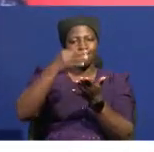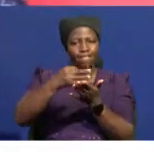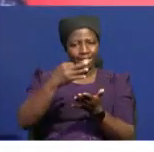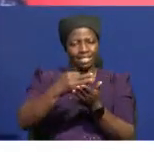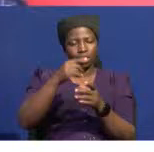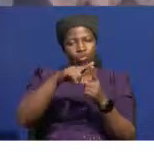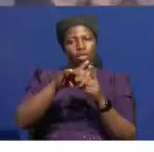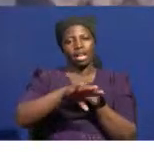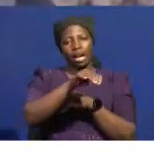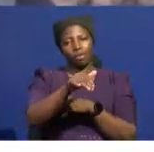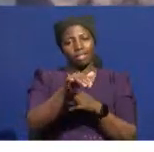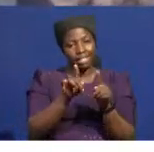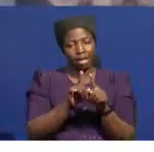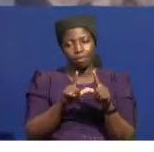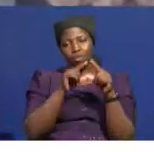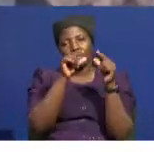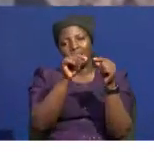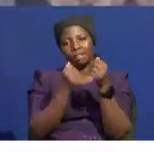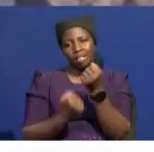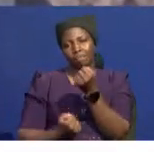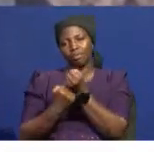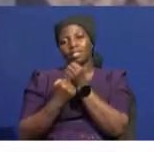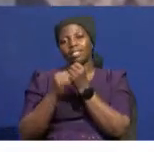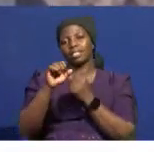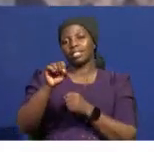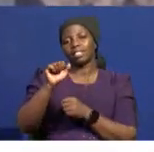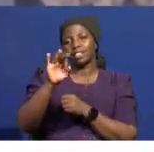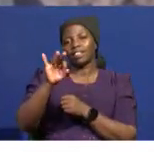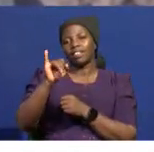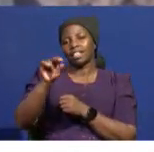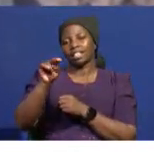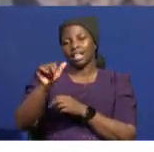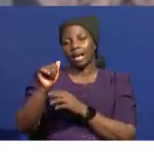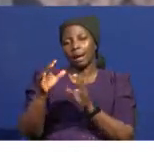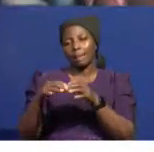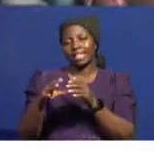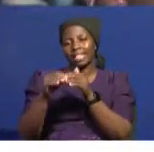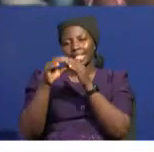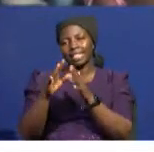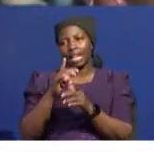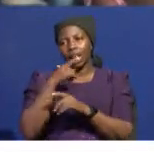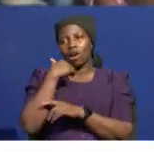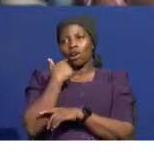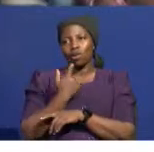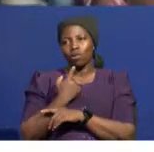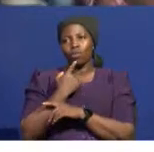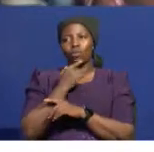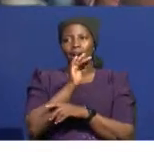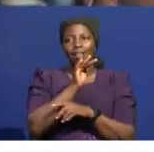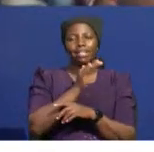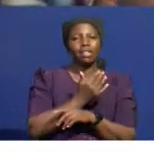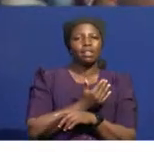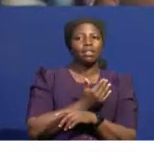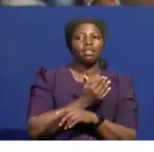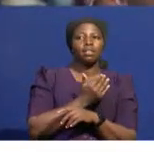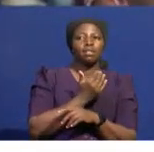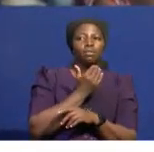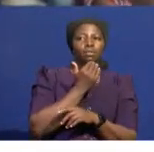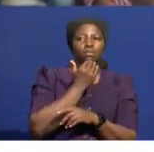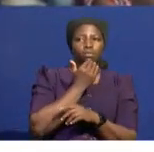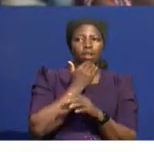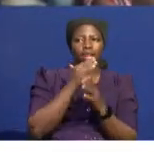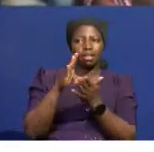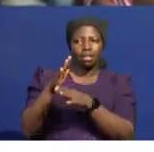by Safina Party leader Jimmy Wanjigi, who hinted at a Luo Kikuyu coalition to spearhead a new